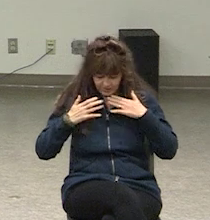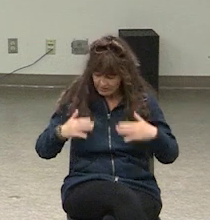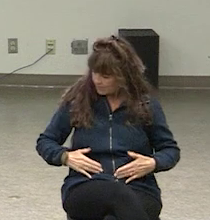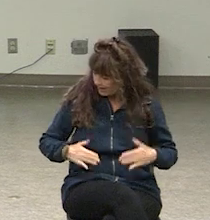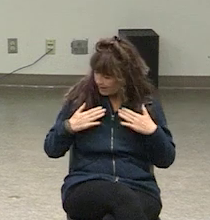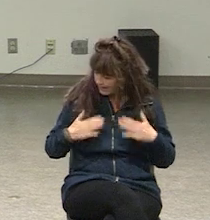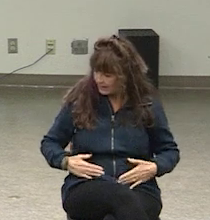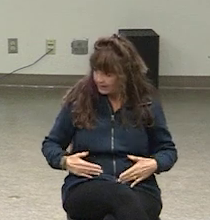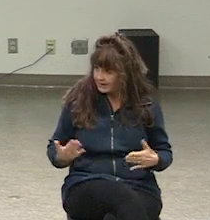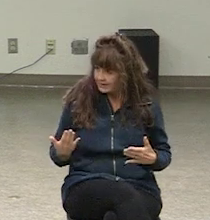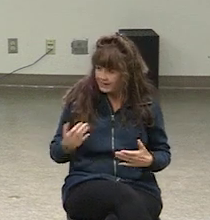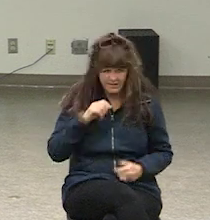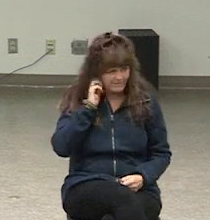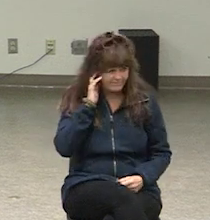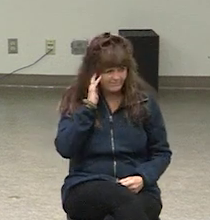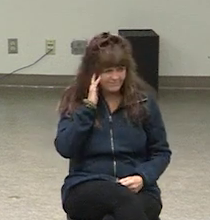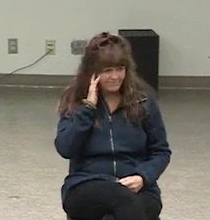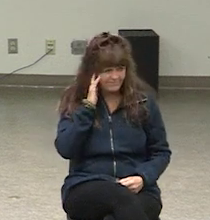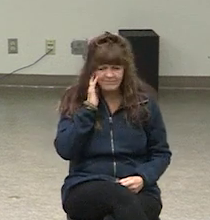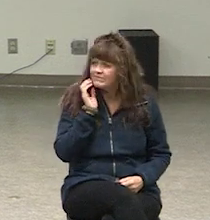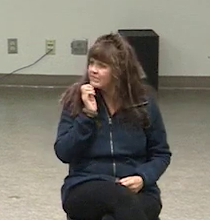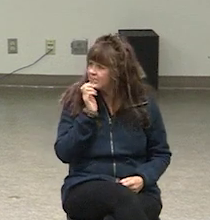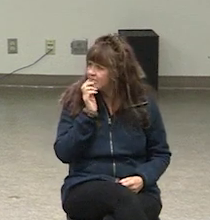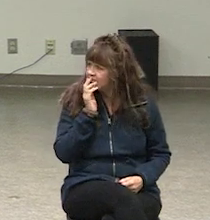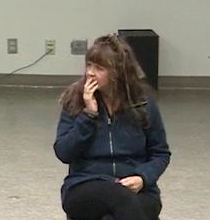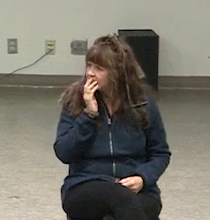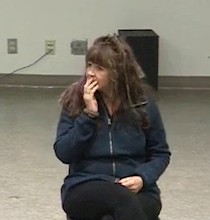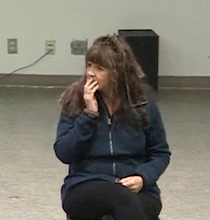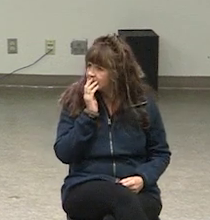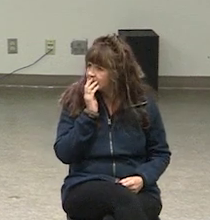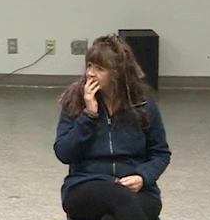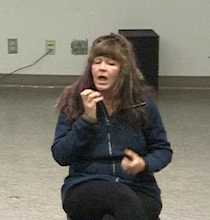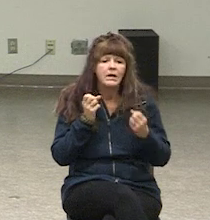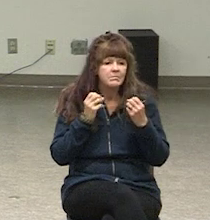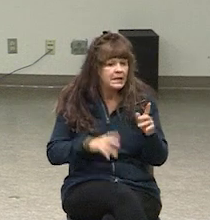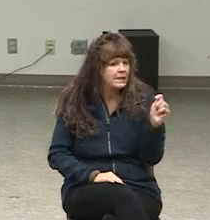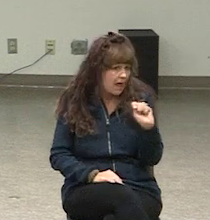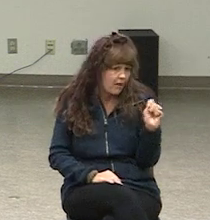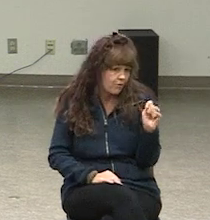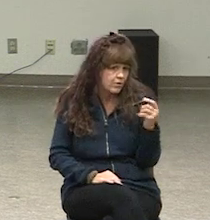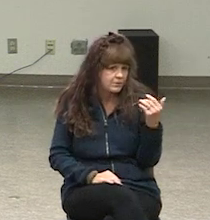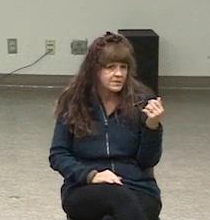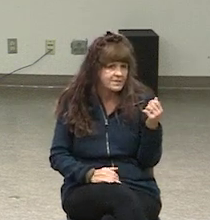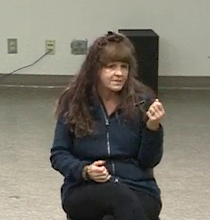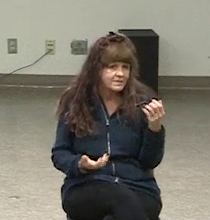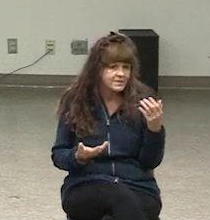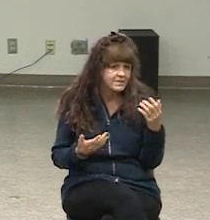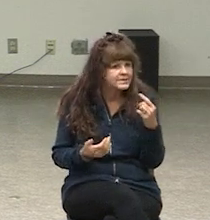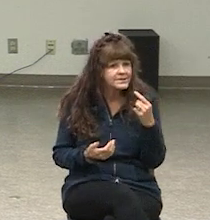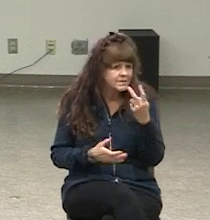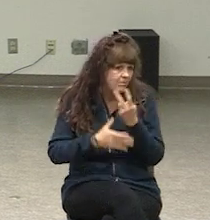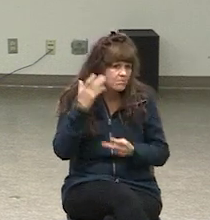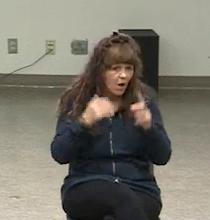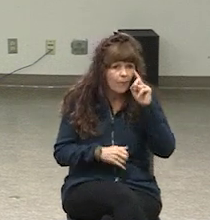and navigating campuses, right, do folks know, are there gendered bathrooms here, gender-inclusive restrooms? People know where those are at. Can someone who knows campus better than